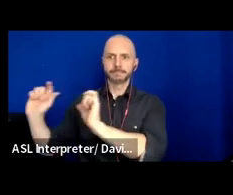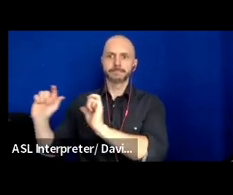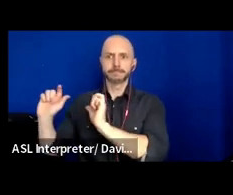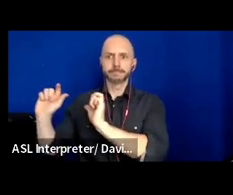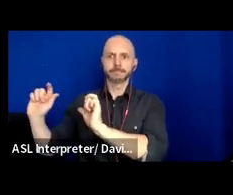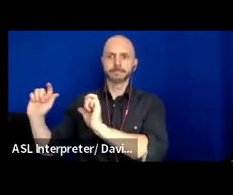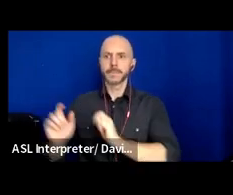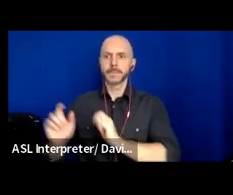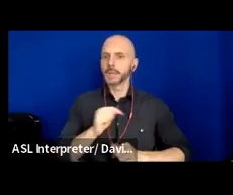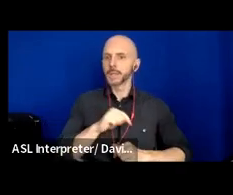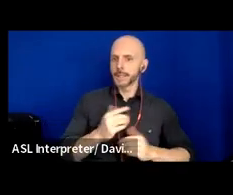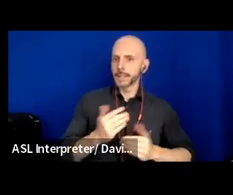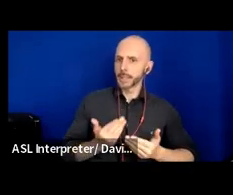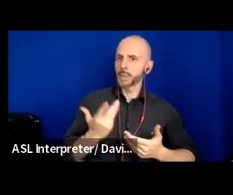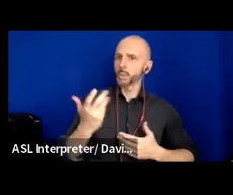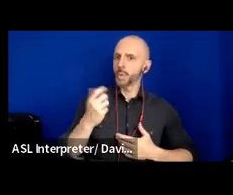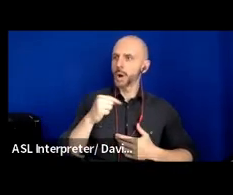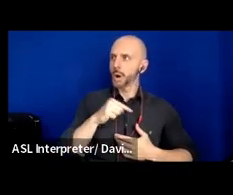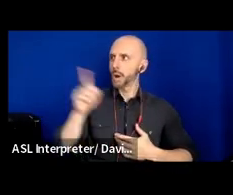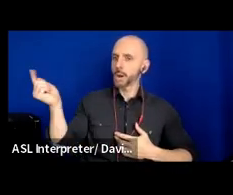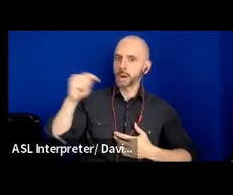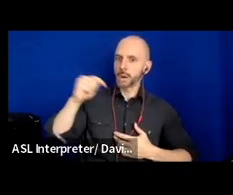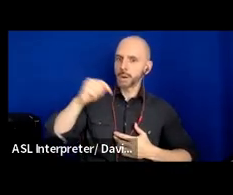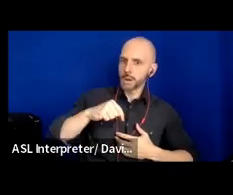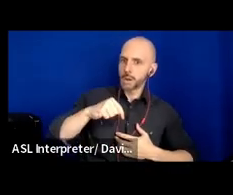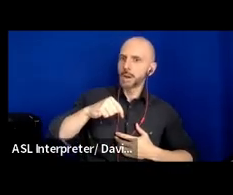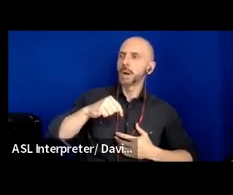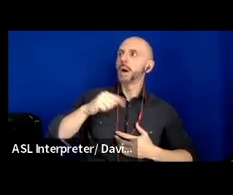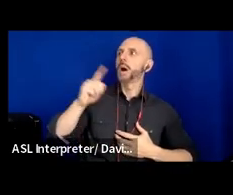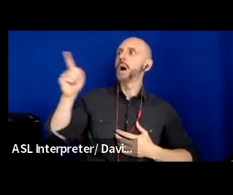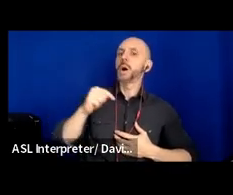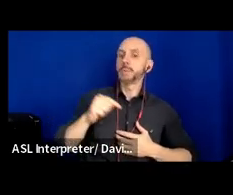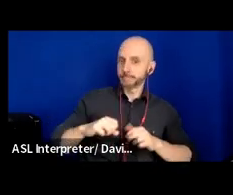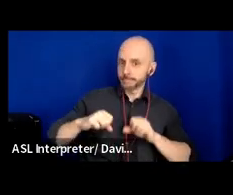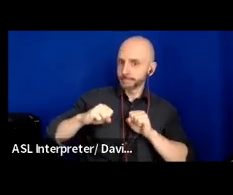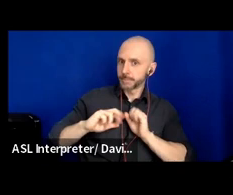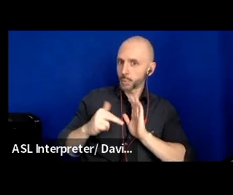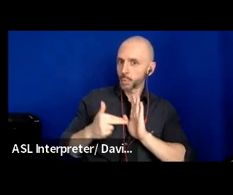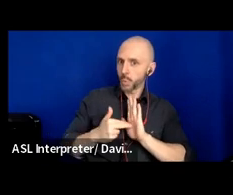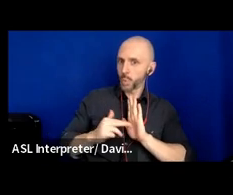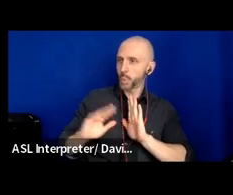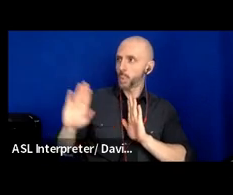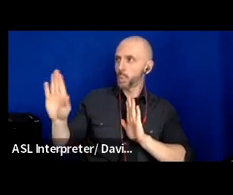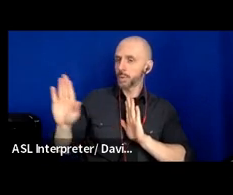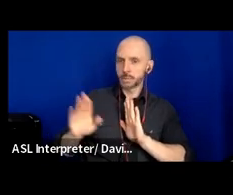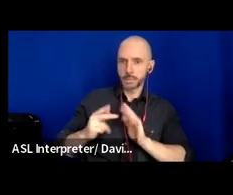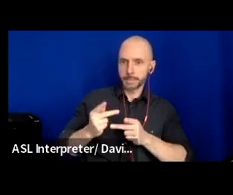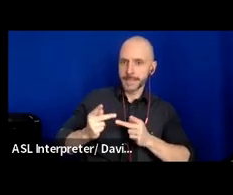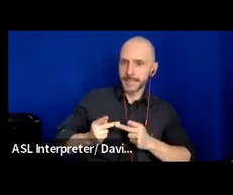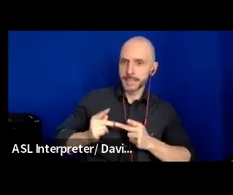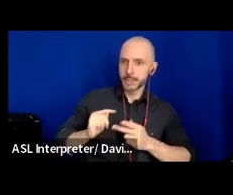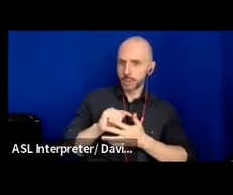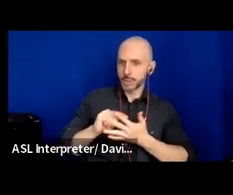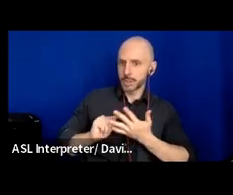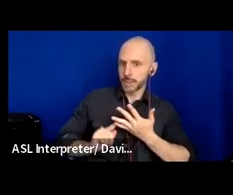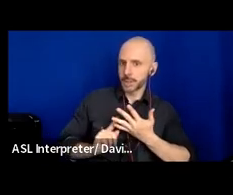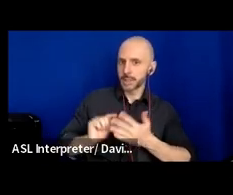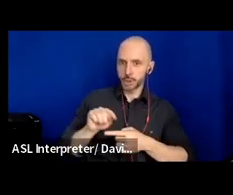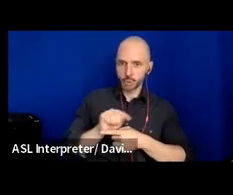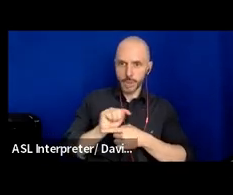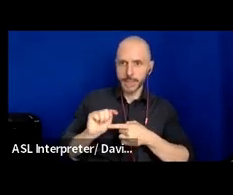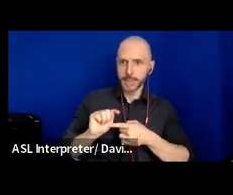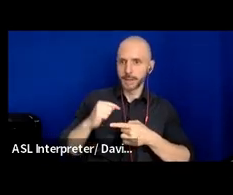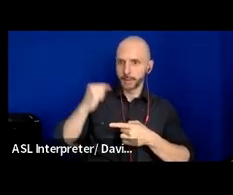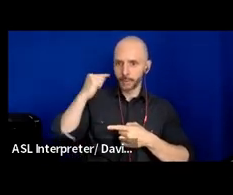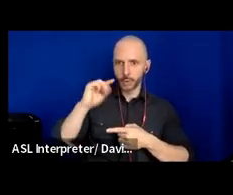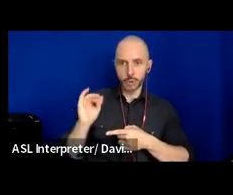taking on certain roles, and then they find that they don't qualify and have to either go through strenuous kinds of